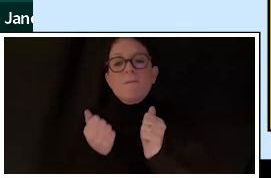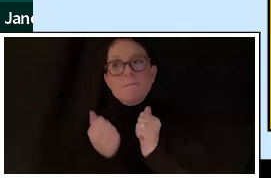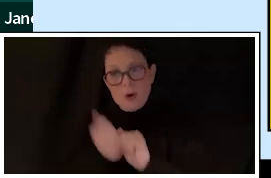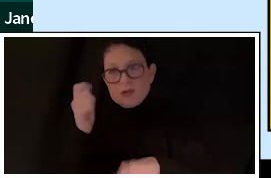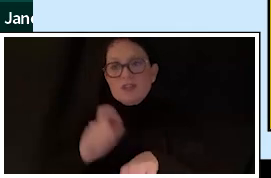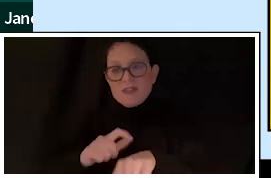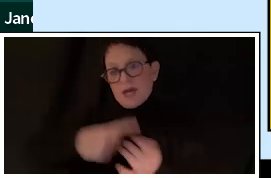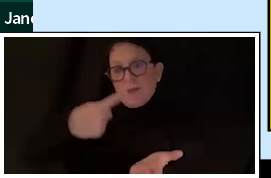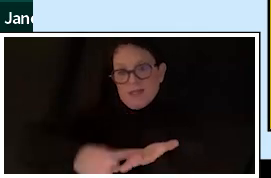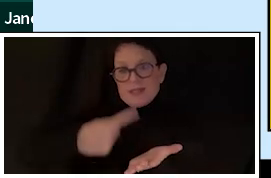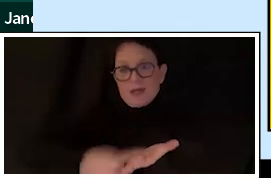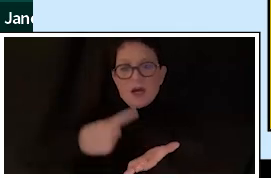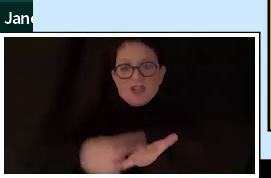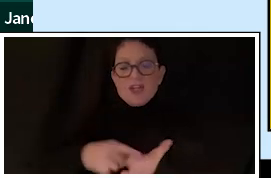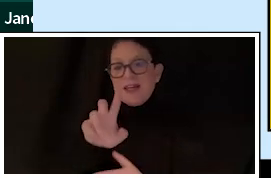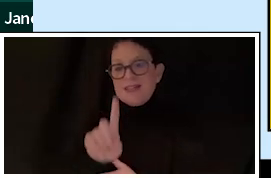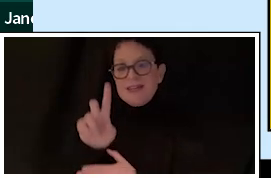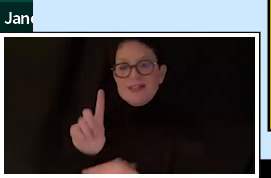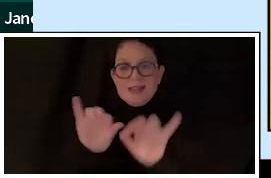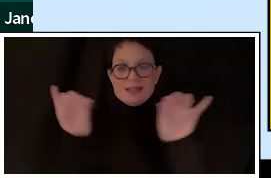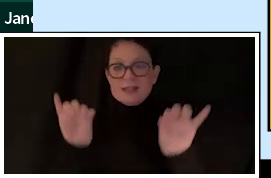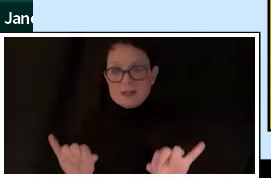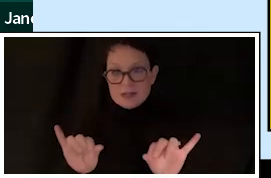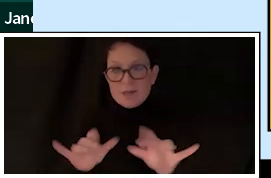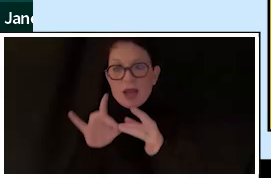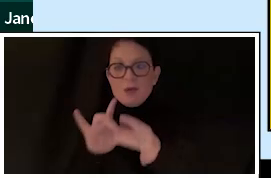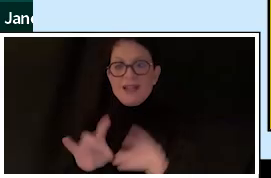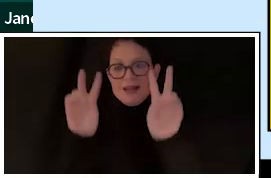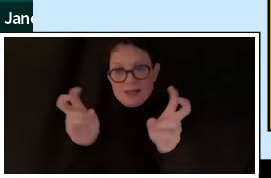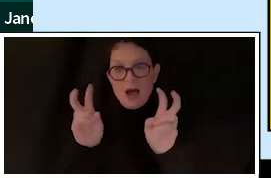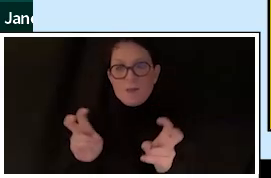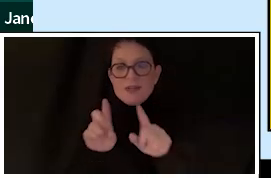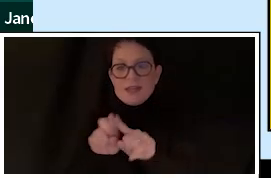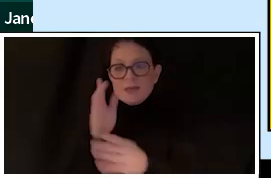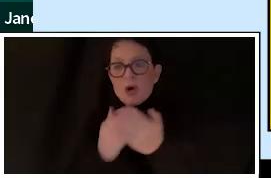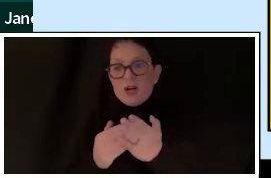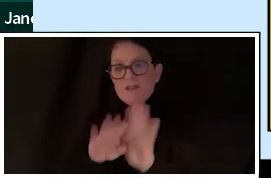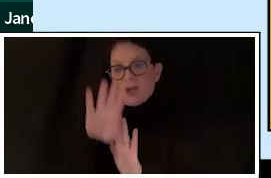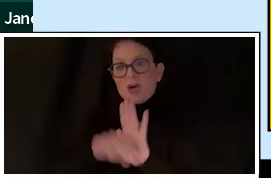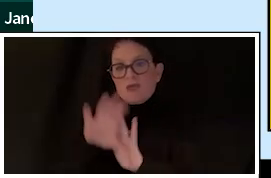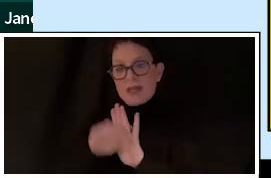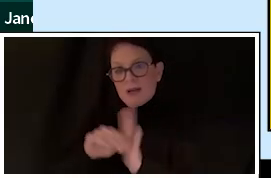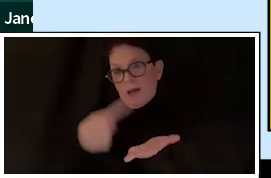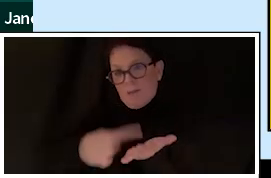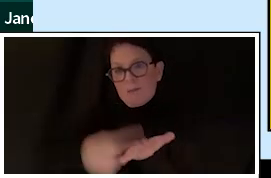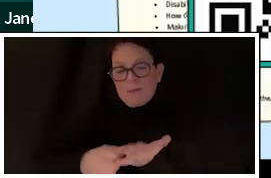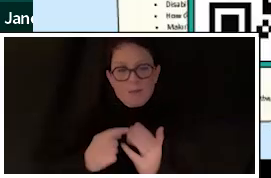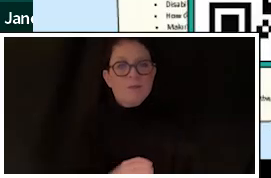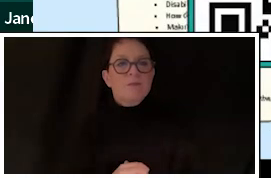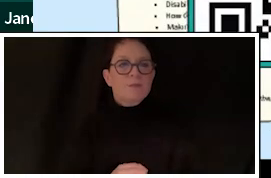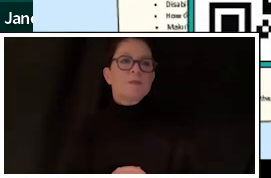time talking about the DD system and related topics as part of the curriculum.